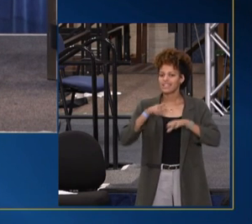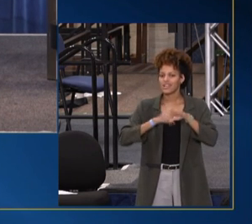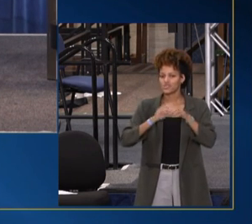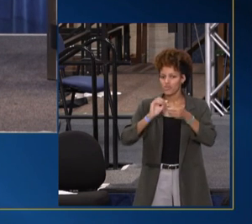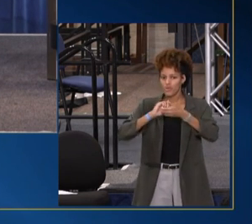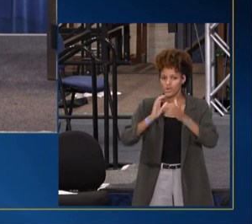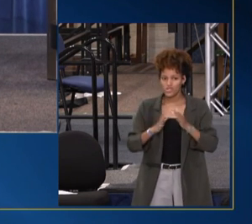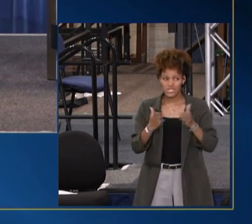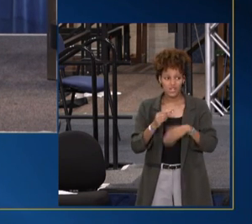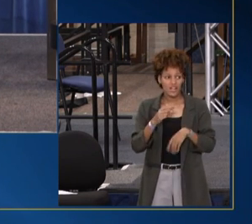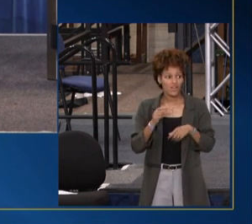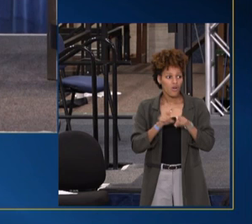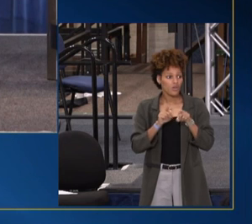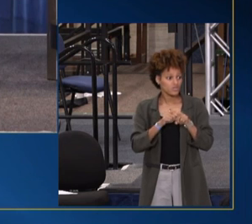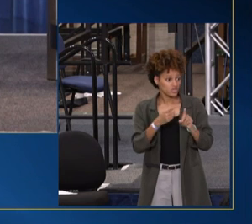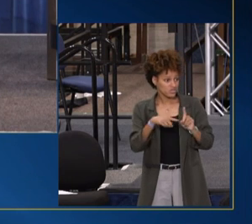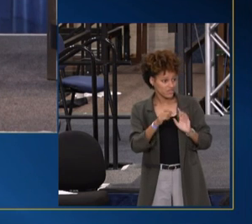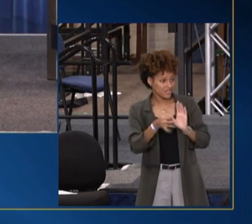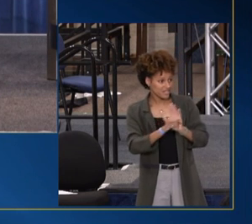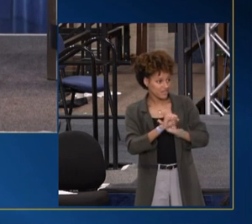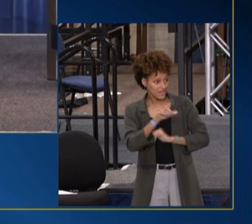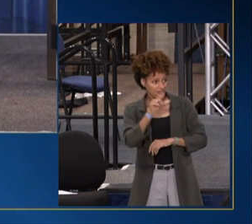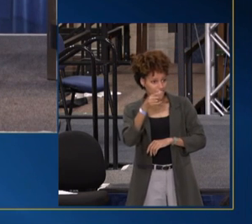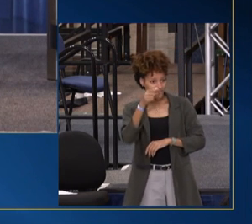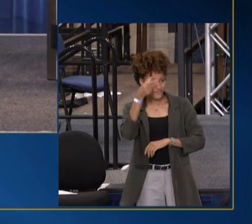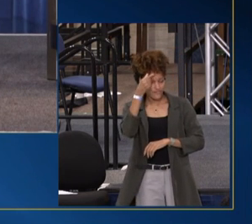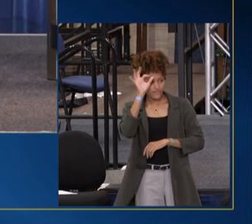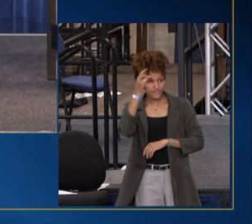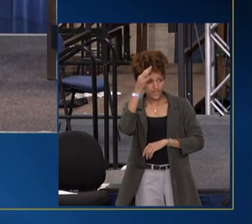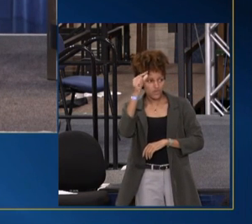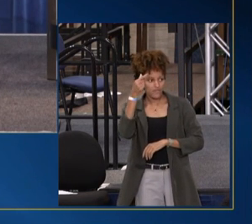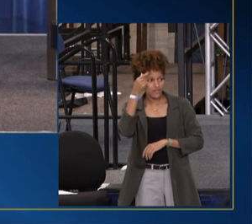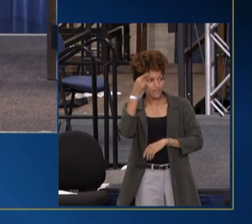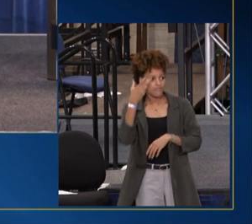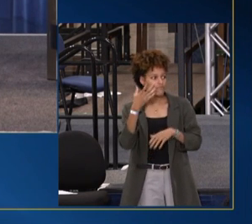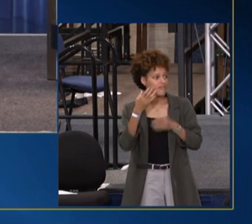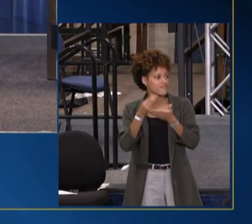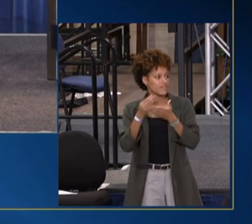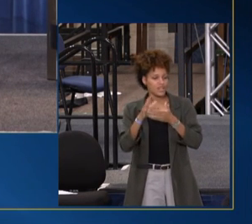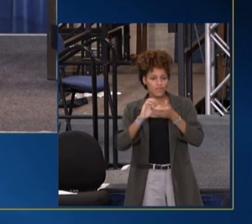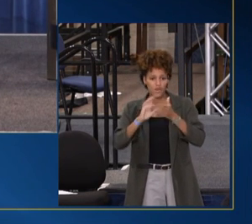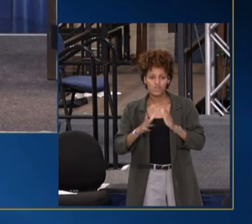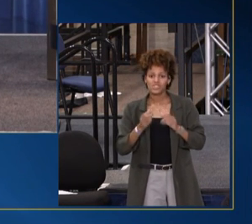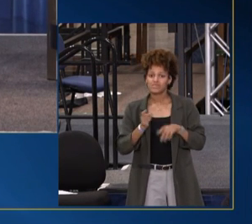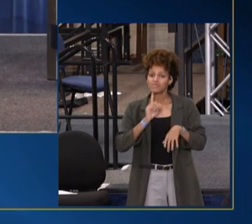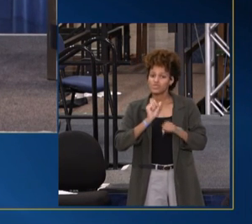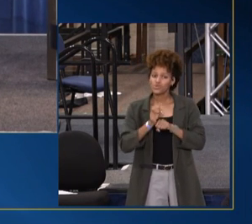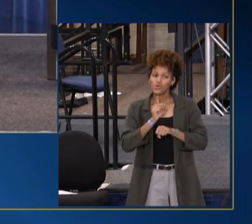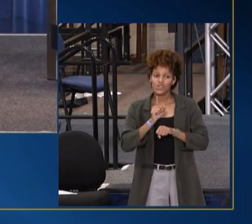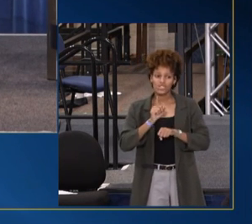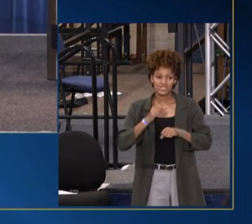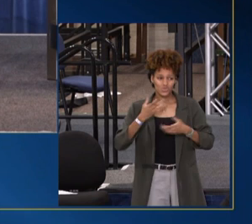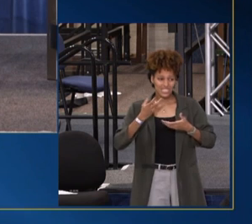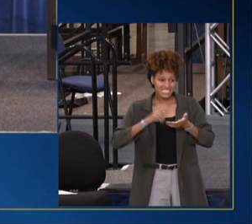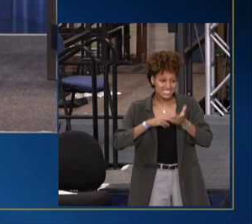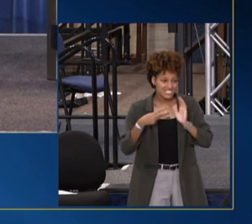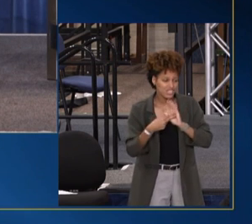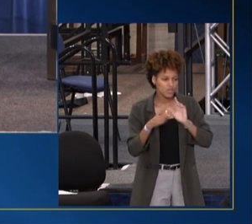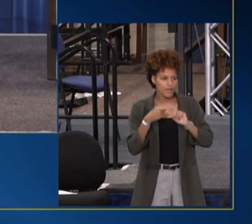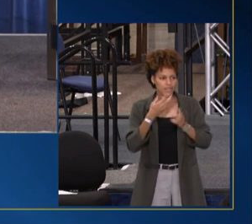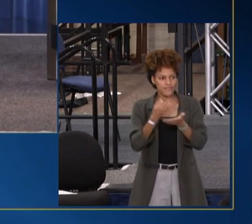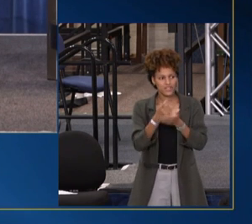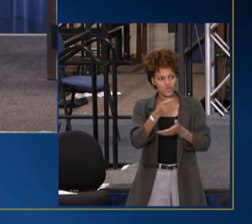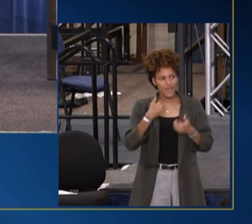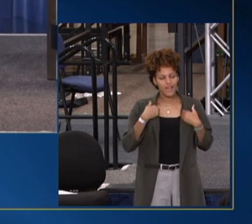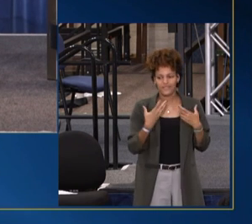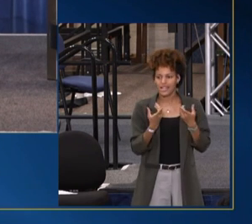federal funding partners, anybody, is to really assess and be intentional about the funding that you have and how you can